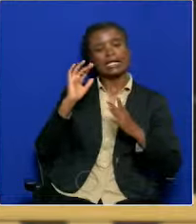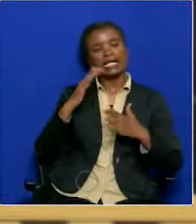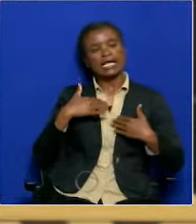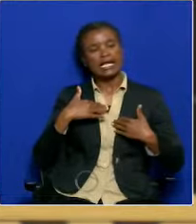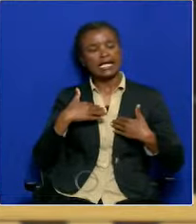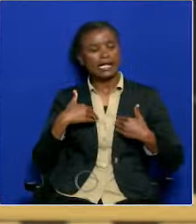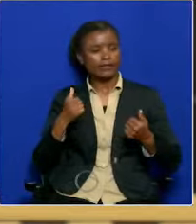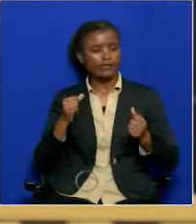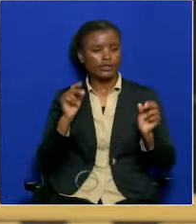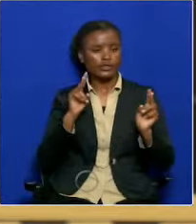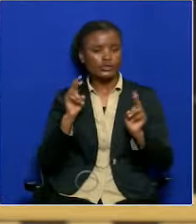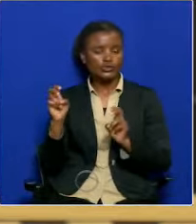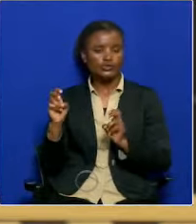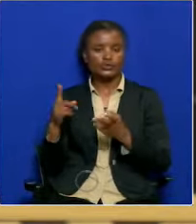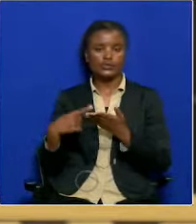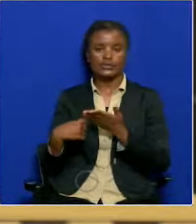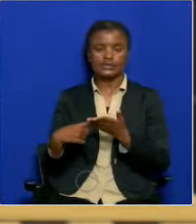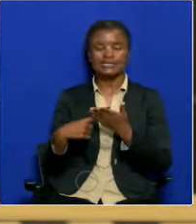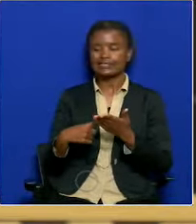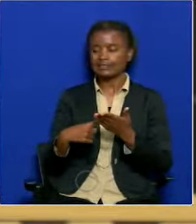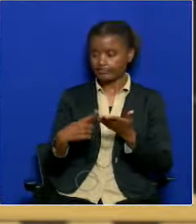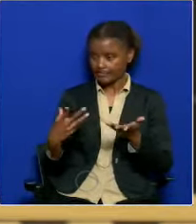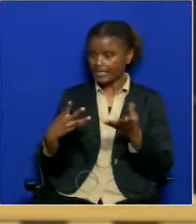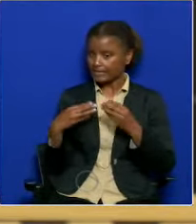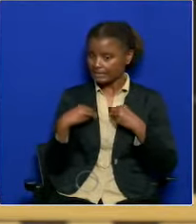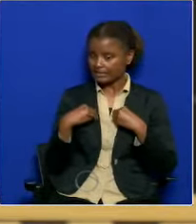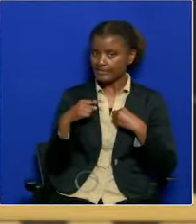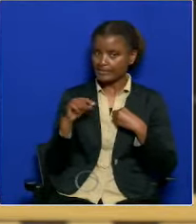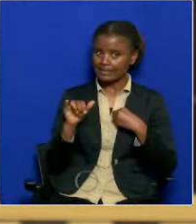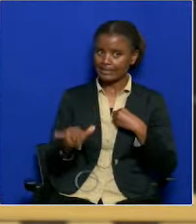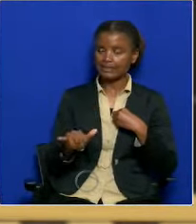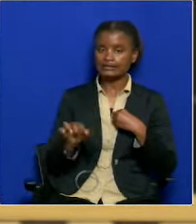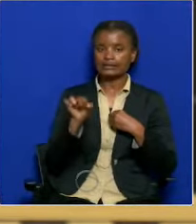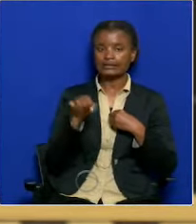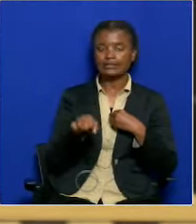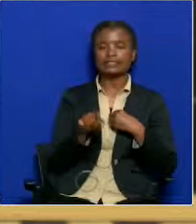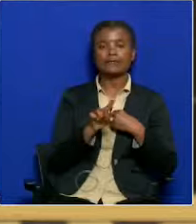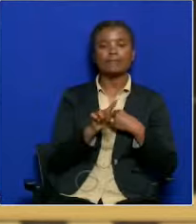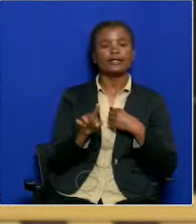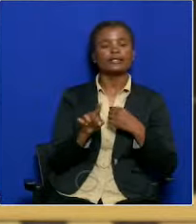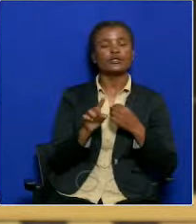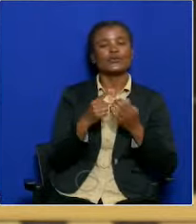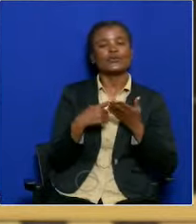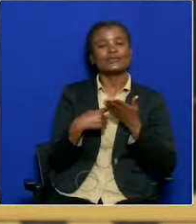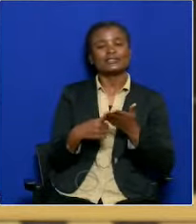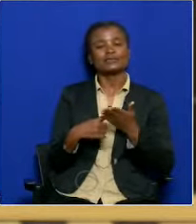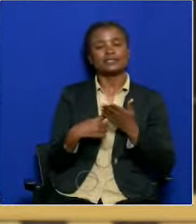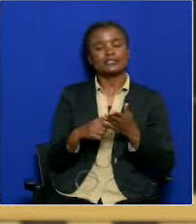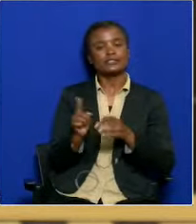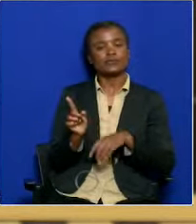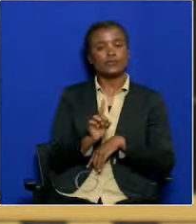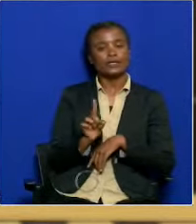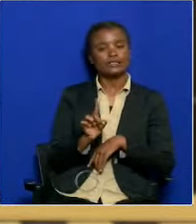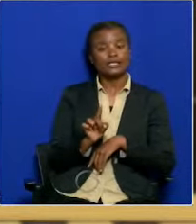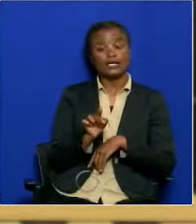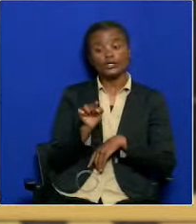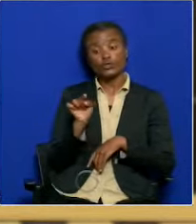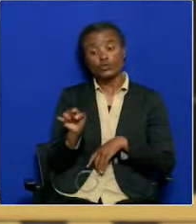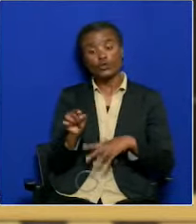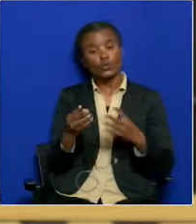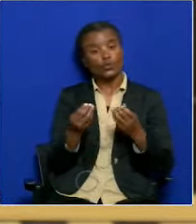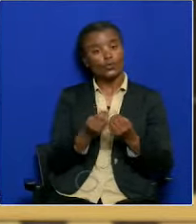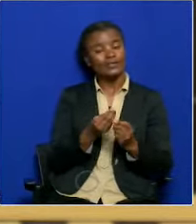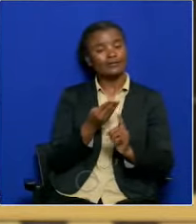not disputing that. We're speaking about the improbability of you and Sergeant Nkosi not